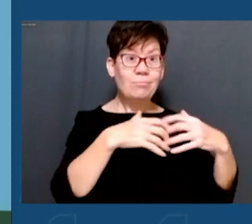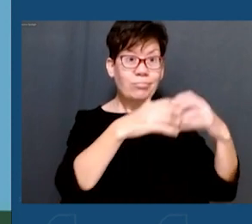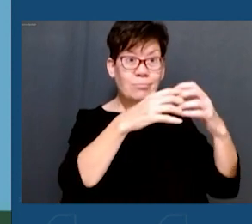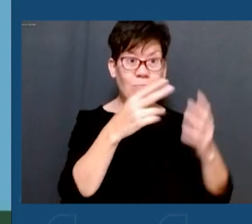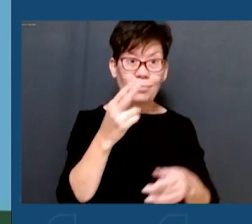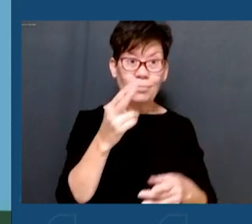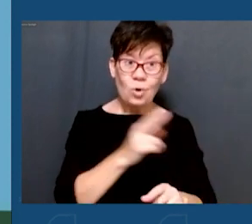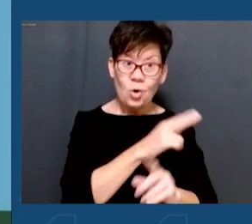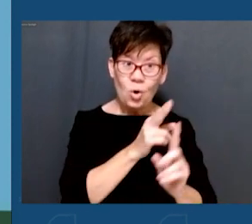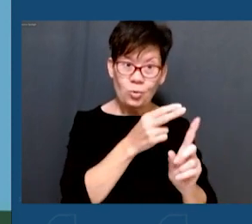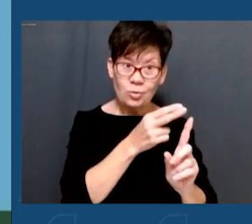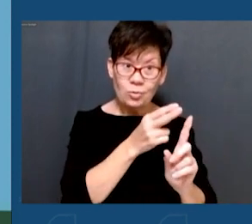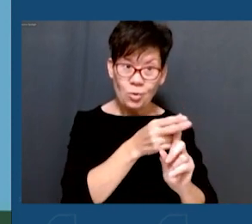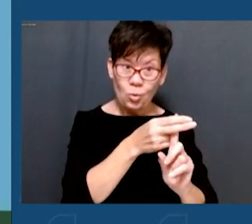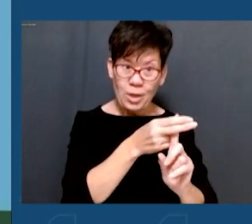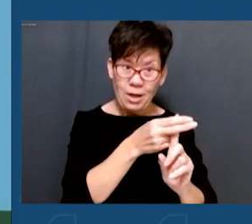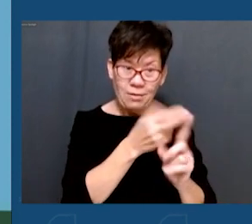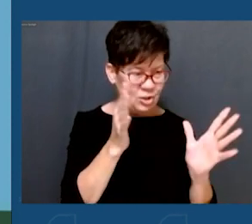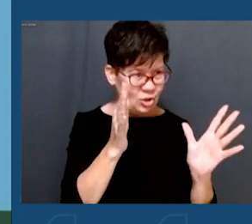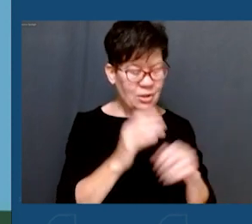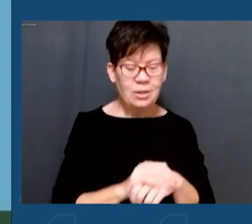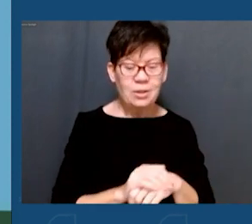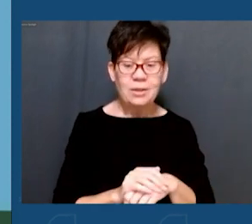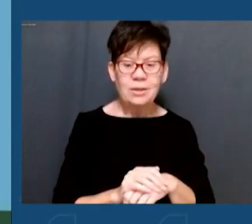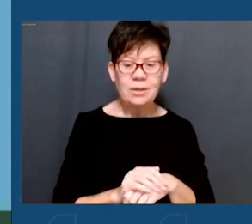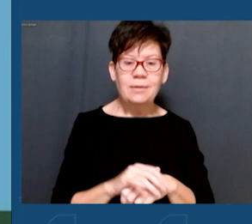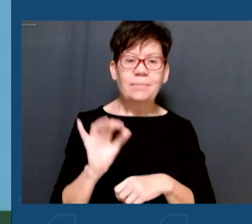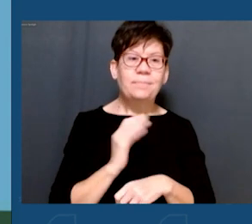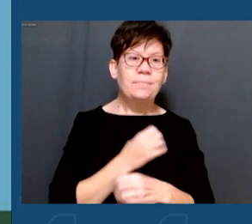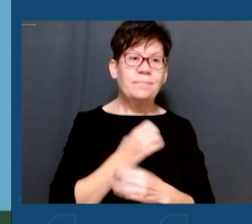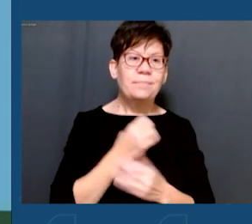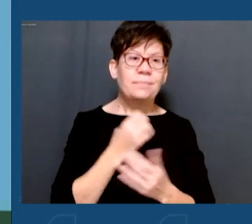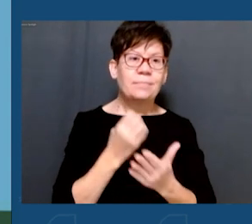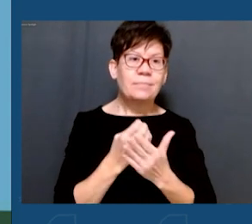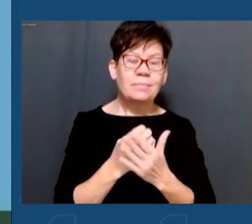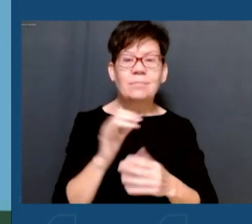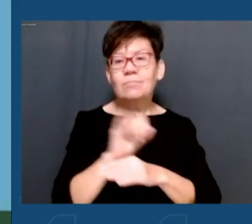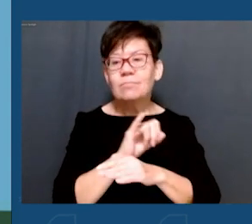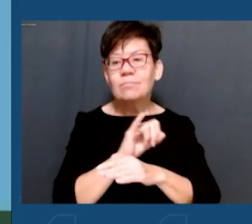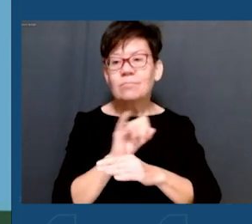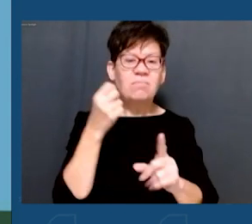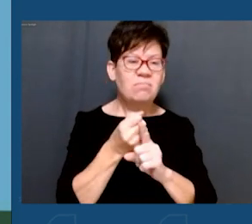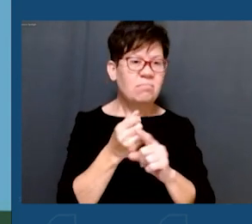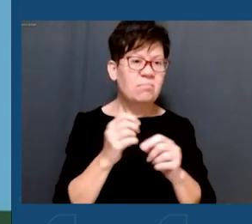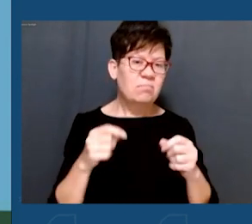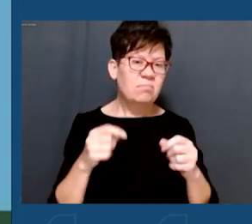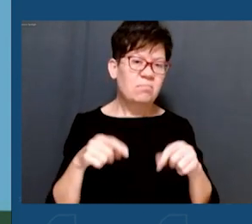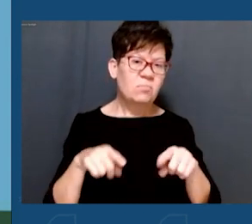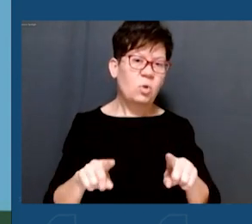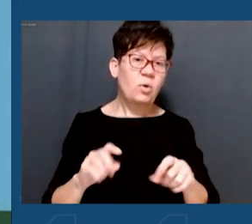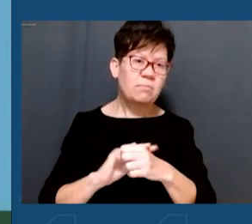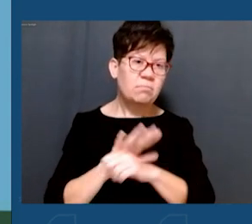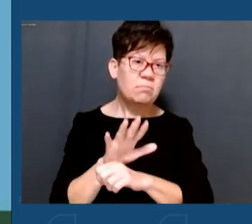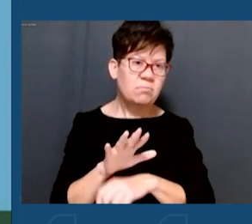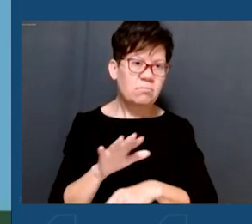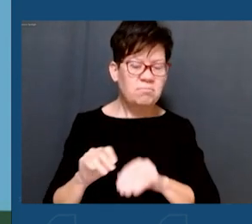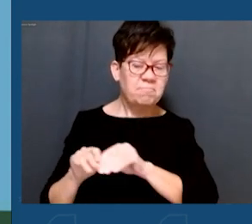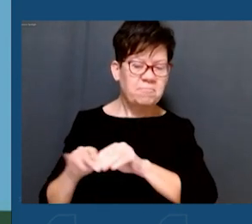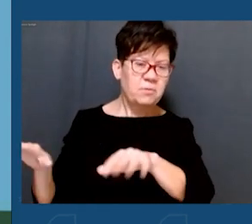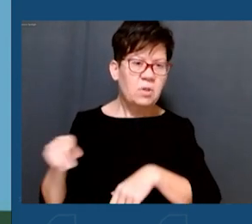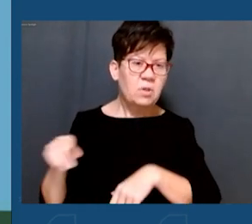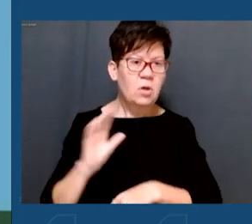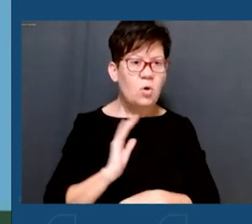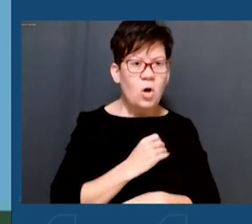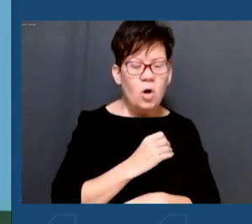Our industry was hit hard during the pandemic. It's been hard to bring everybody back. The restaurants and hotels, we've suffered. Not just Niagara Falls, the